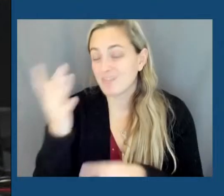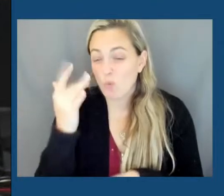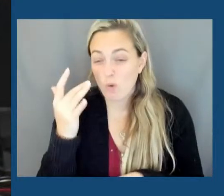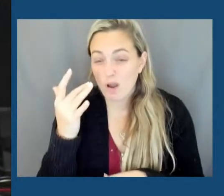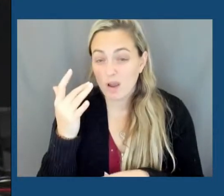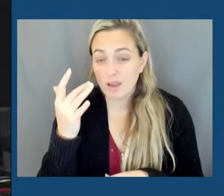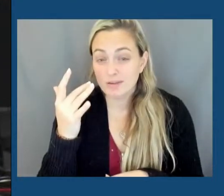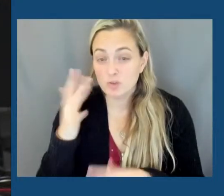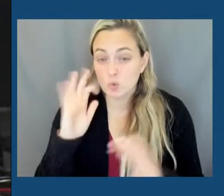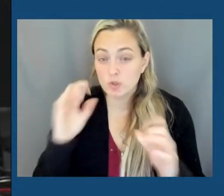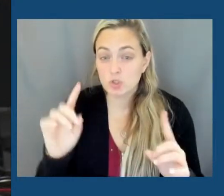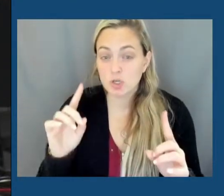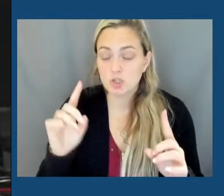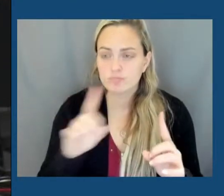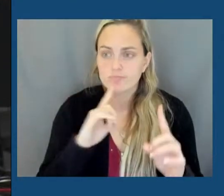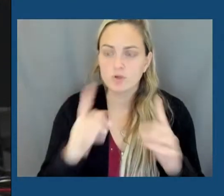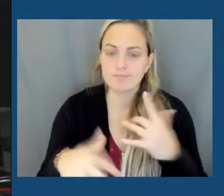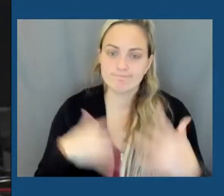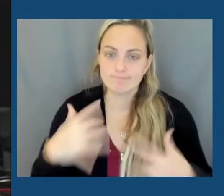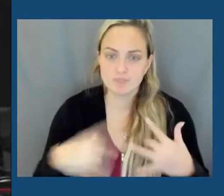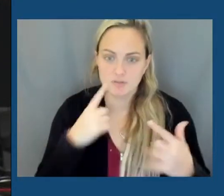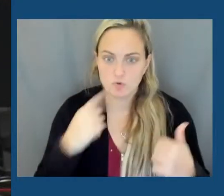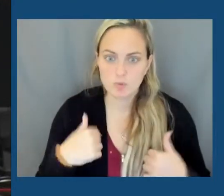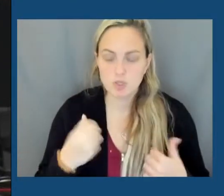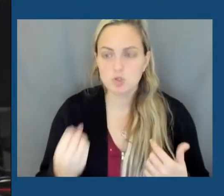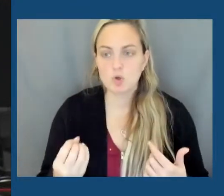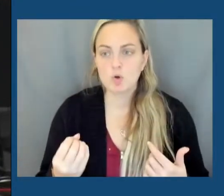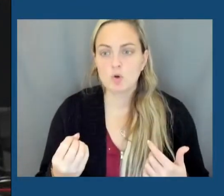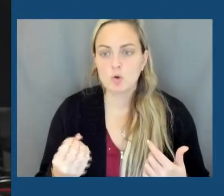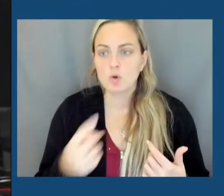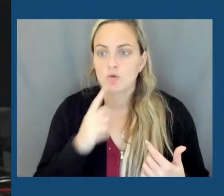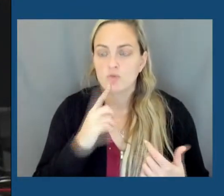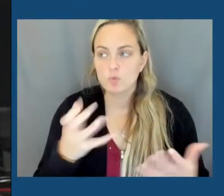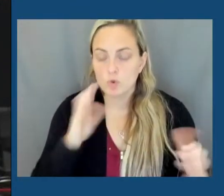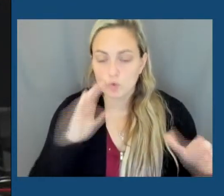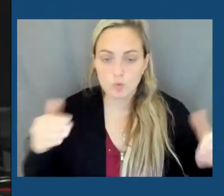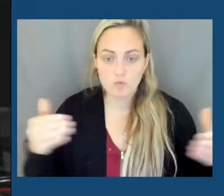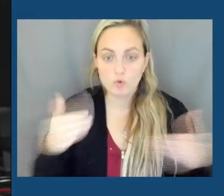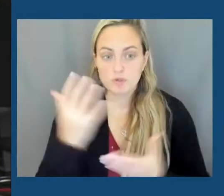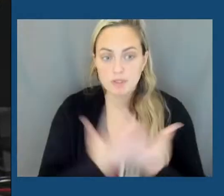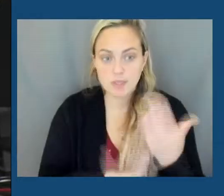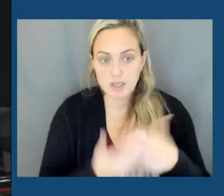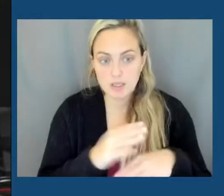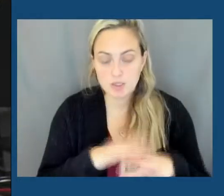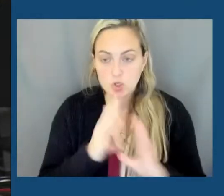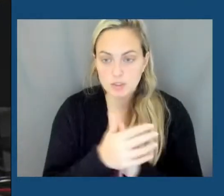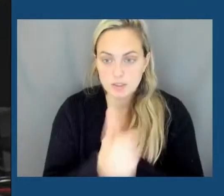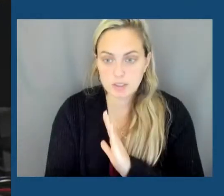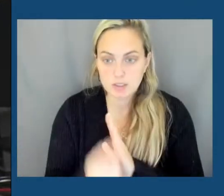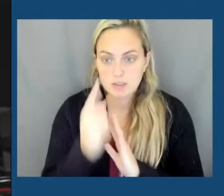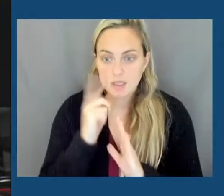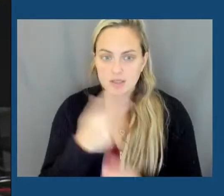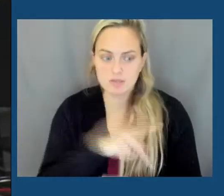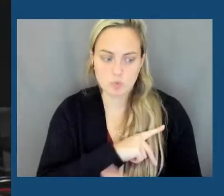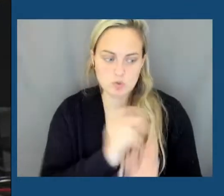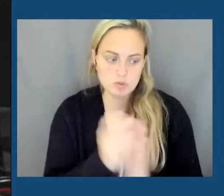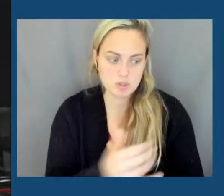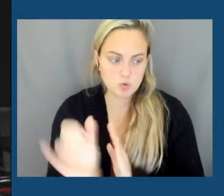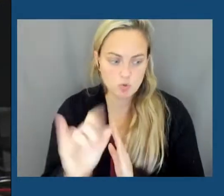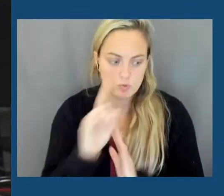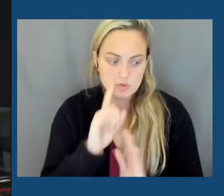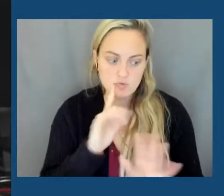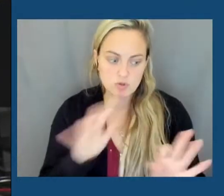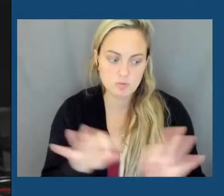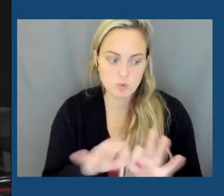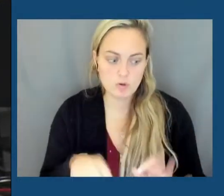our education is really exciting for me. So I really like to focus on these hands-on skills and even these personal skills, because that's really important.